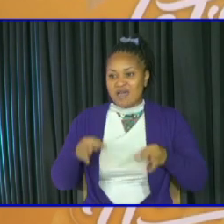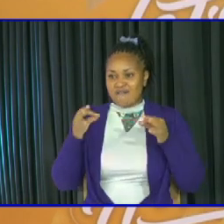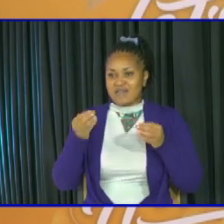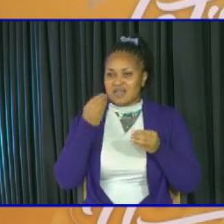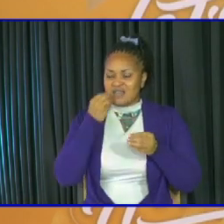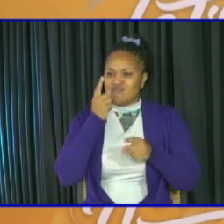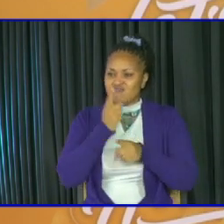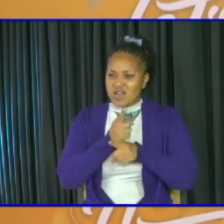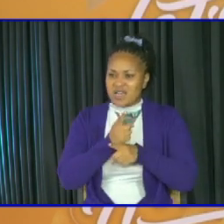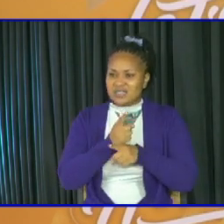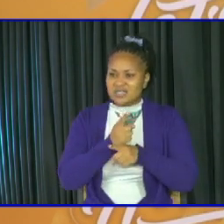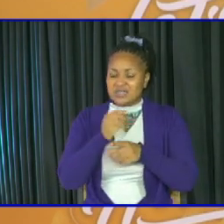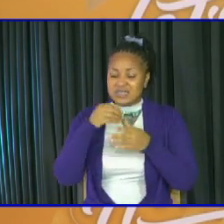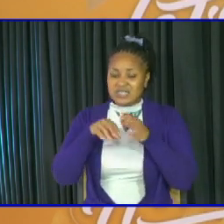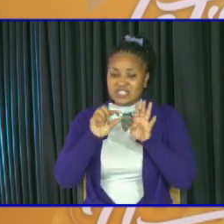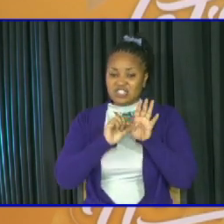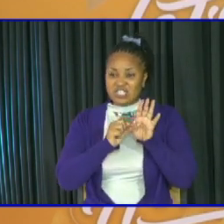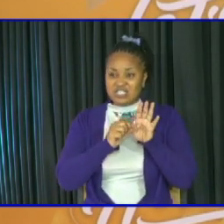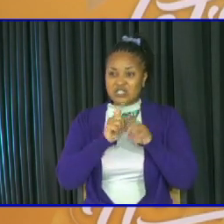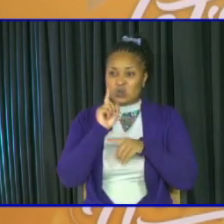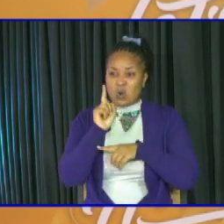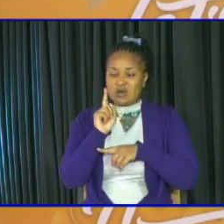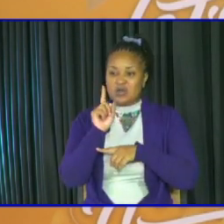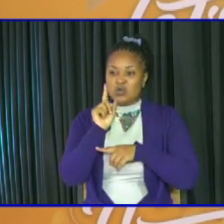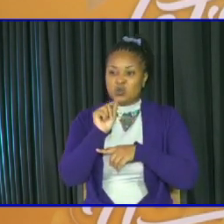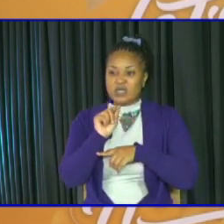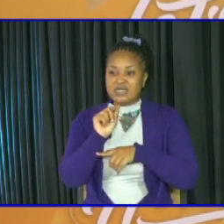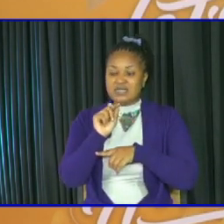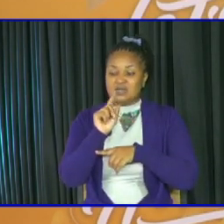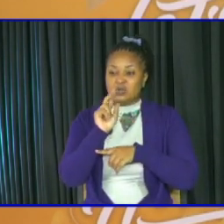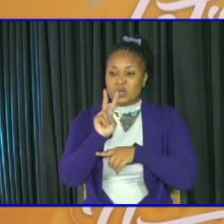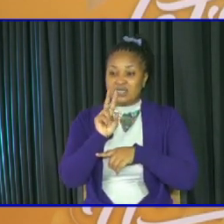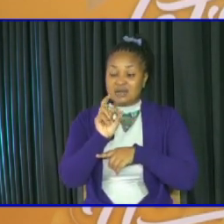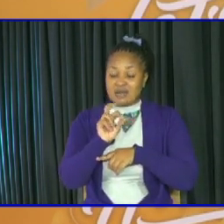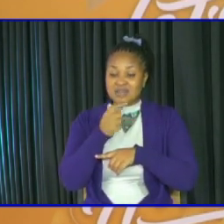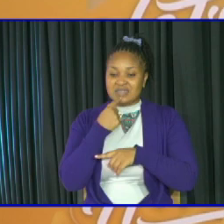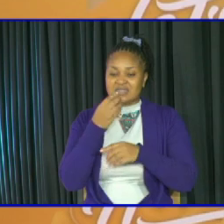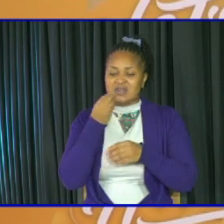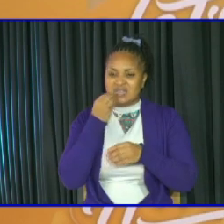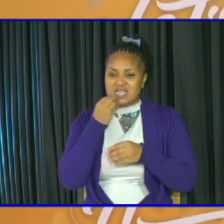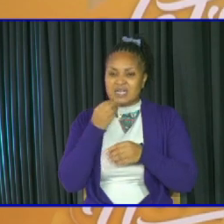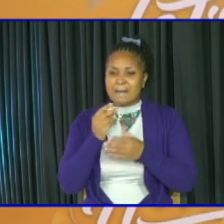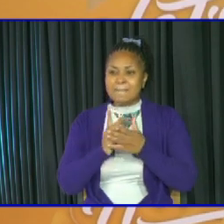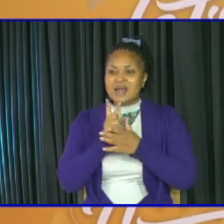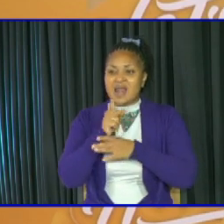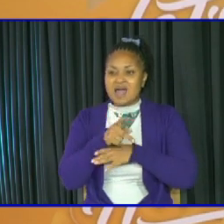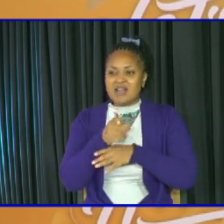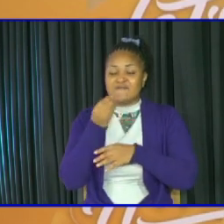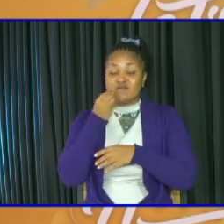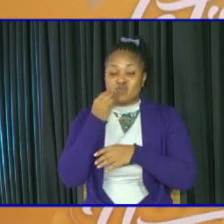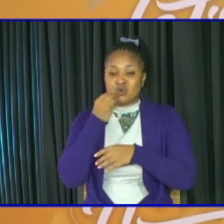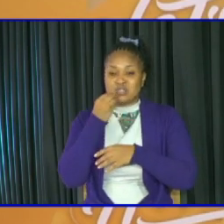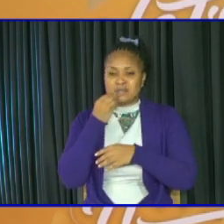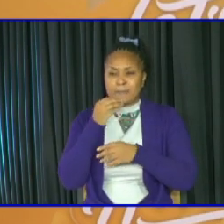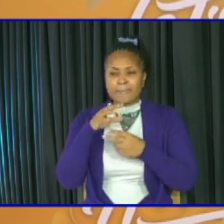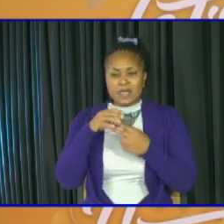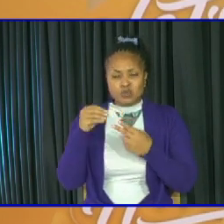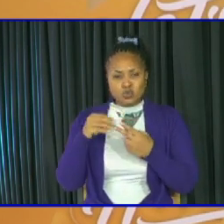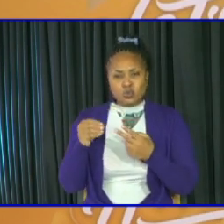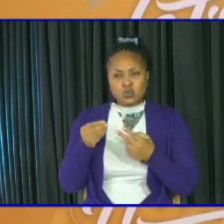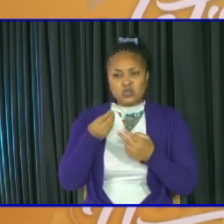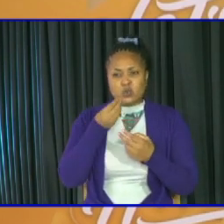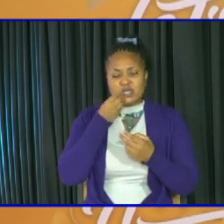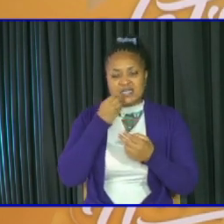Genesis 1:29 and choose to eat a plant-based diet. Choose to eat a balanced, healthy diet